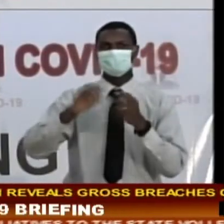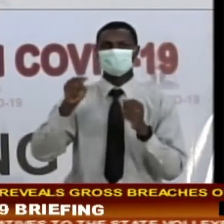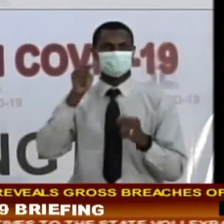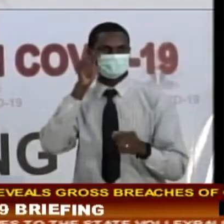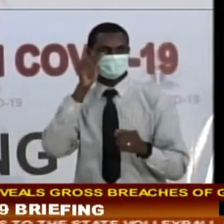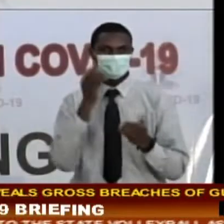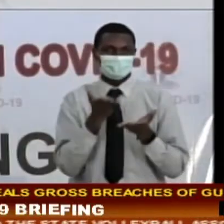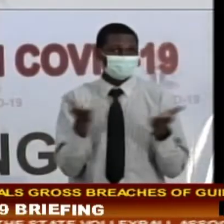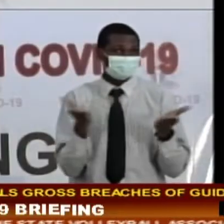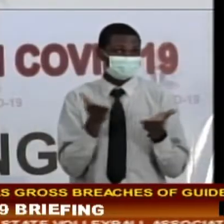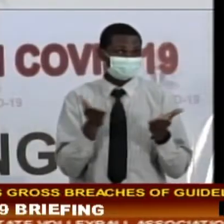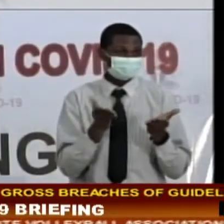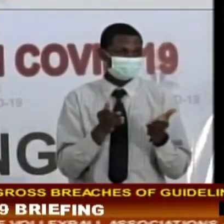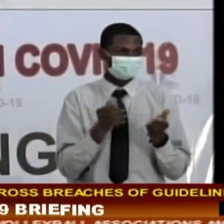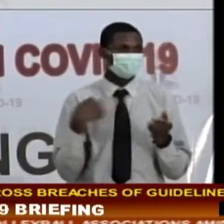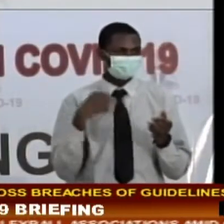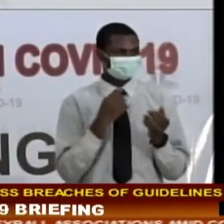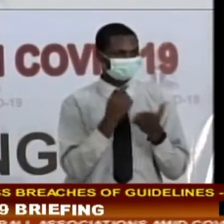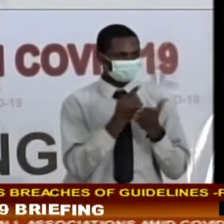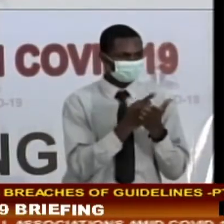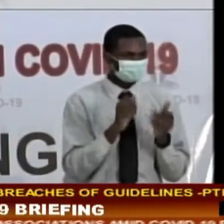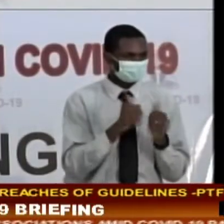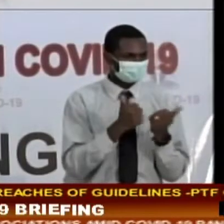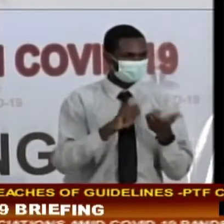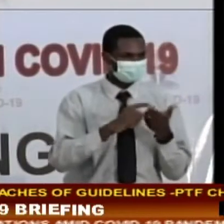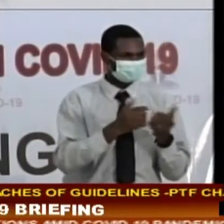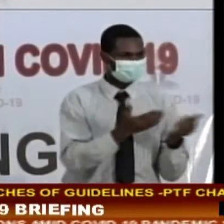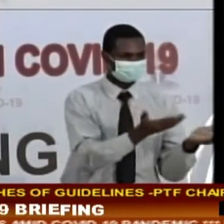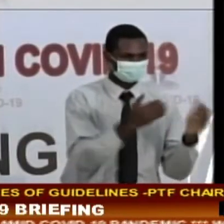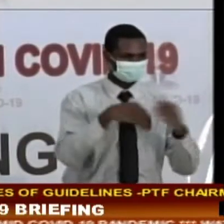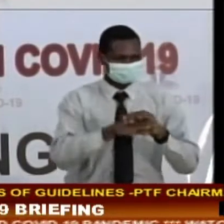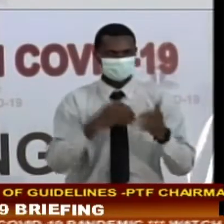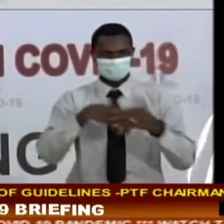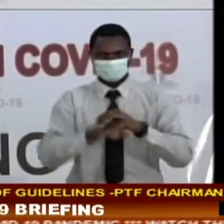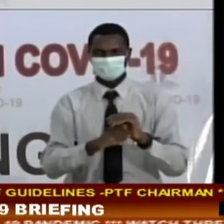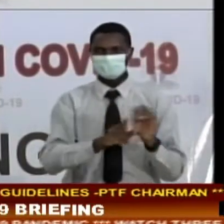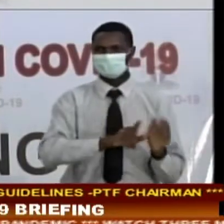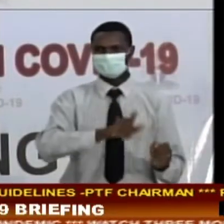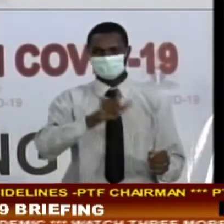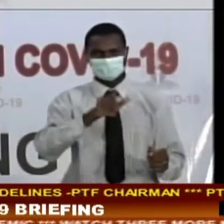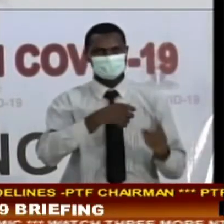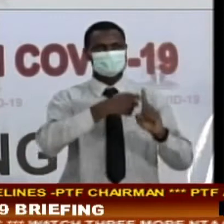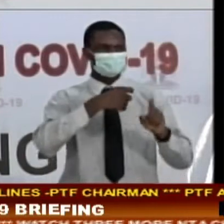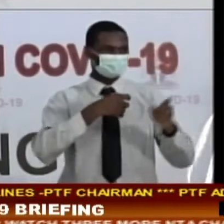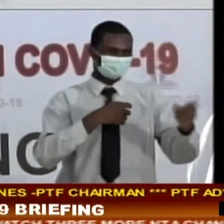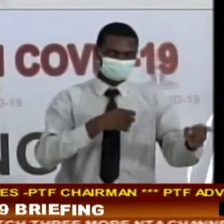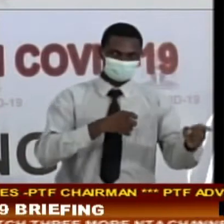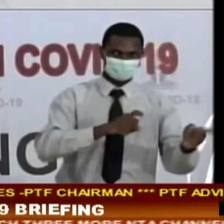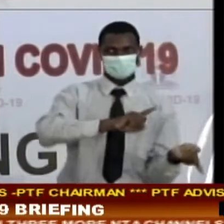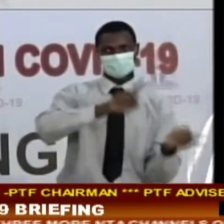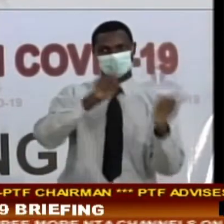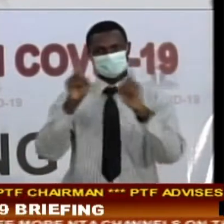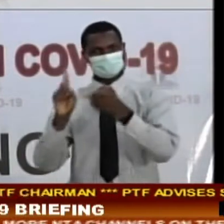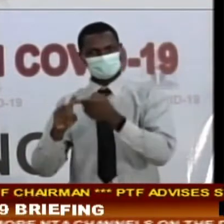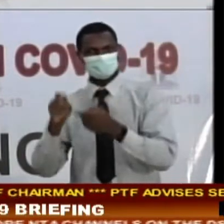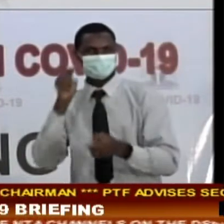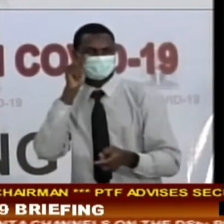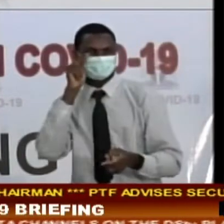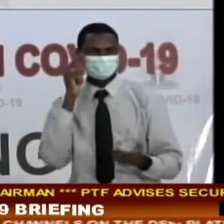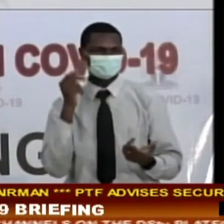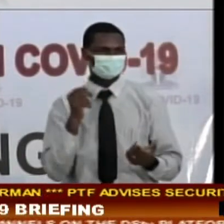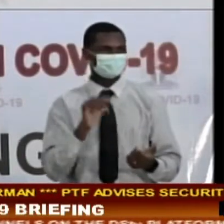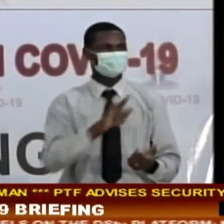arrangement for it frating out of M out of guine B sou there are no flights so there are so many things